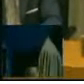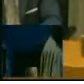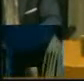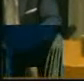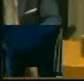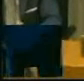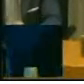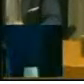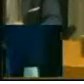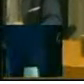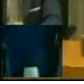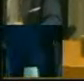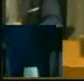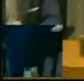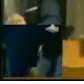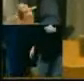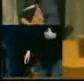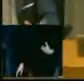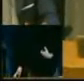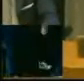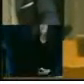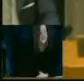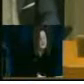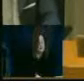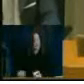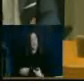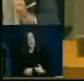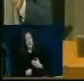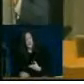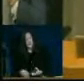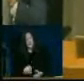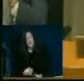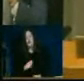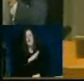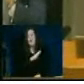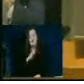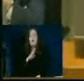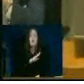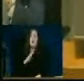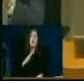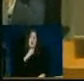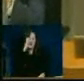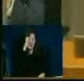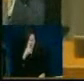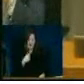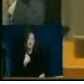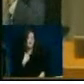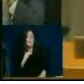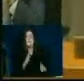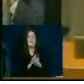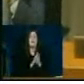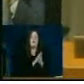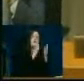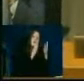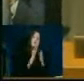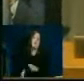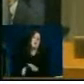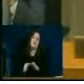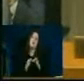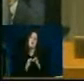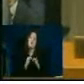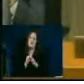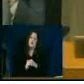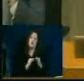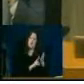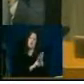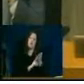past. They had before them a document prepared to extend the contract.